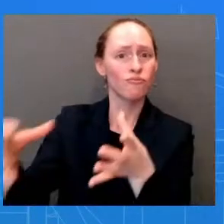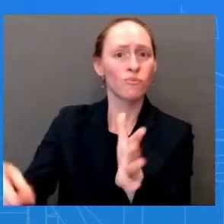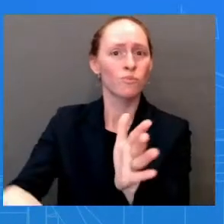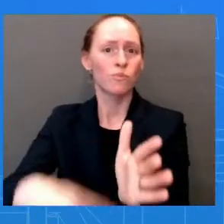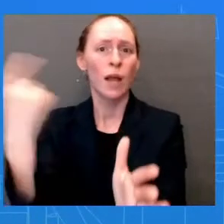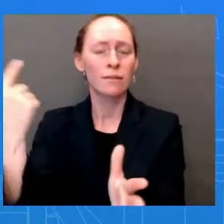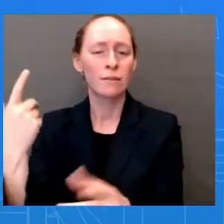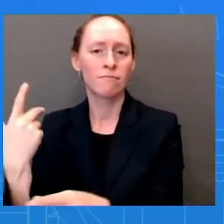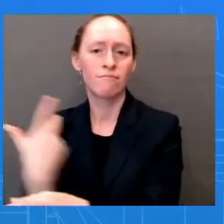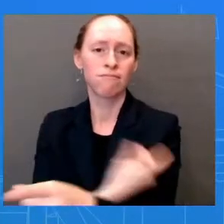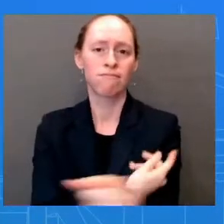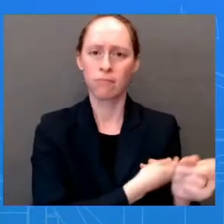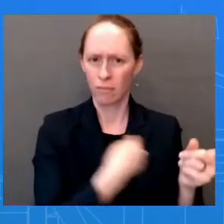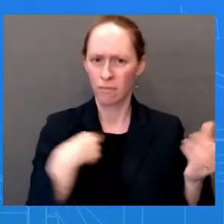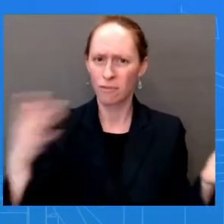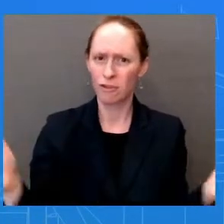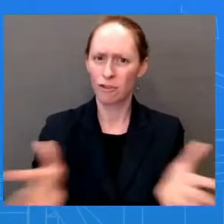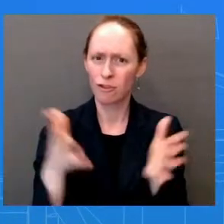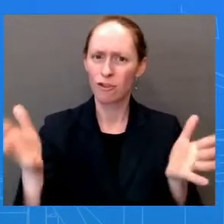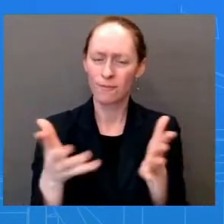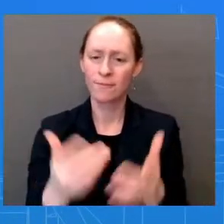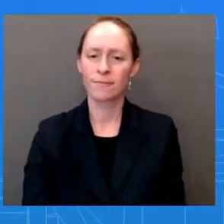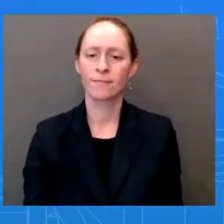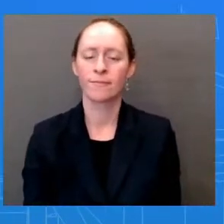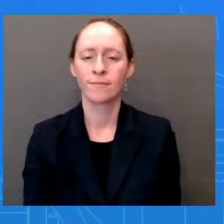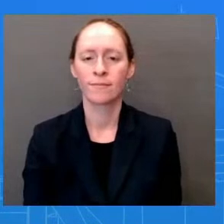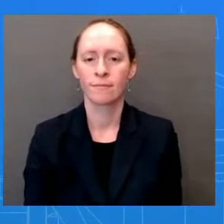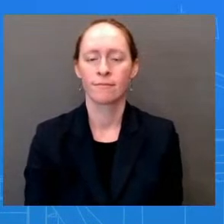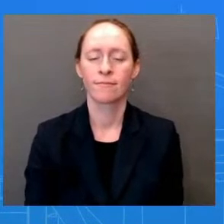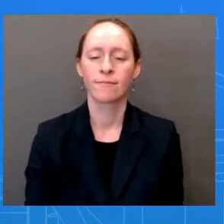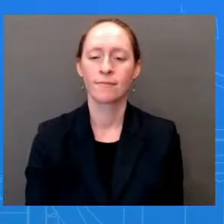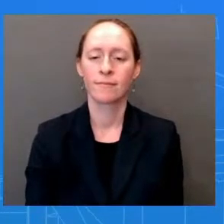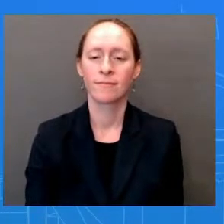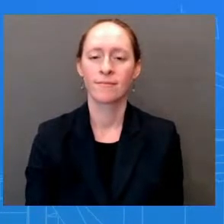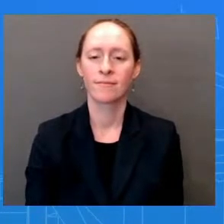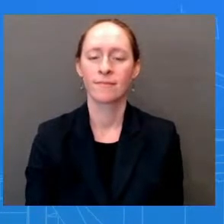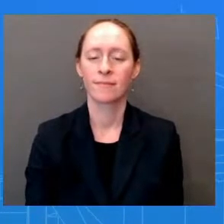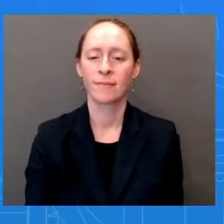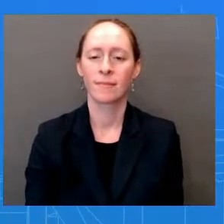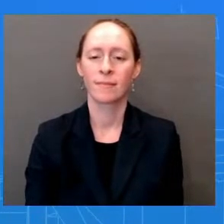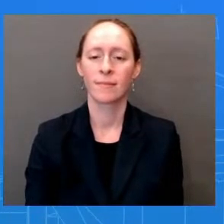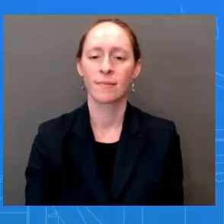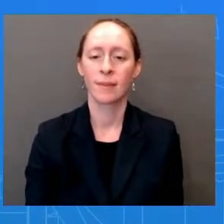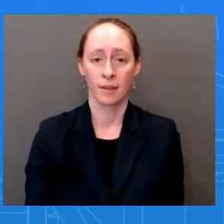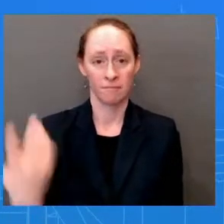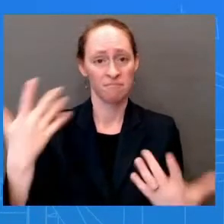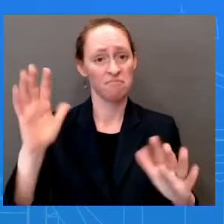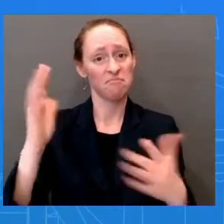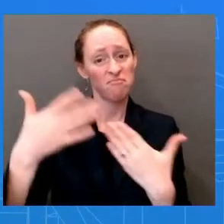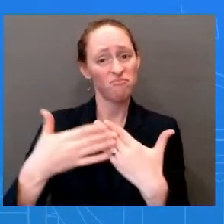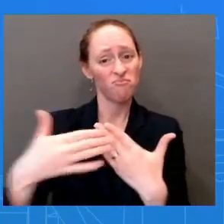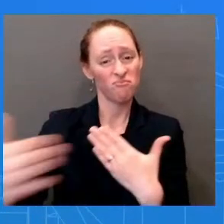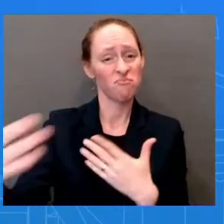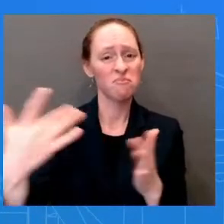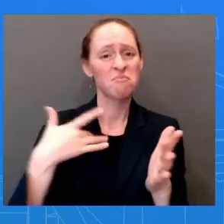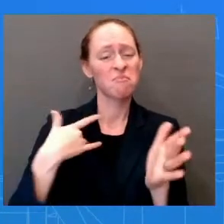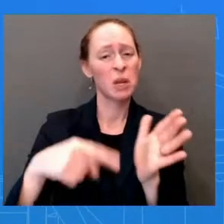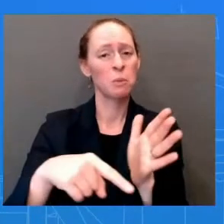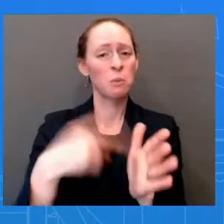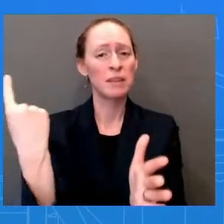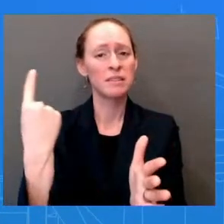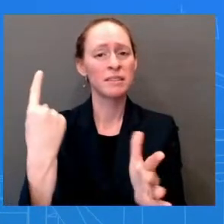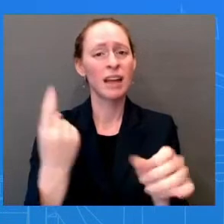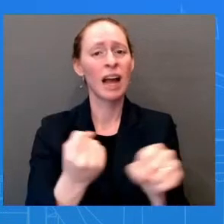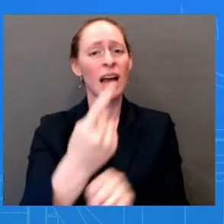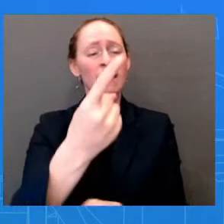shot. One COVID shot once a year, just like the flu shot. Now, while I'm encouraged by the work that so many are doing, we need everybody to step